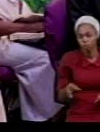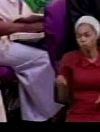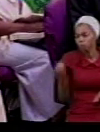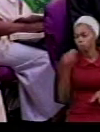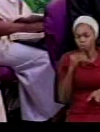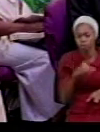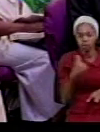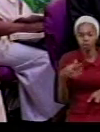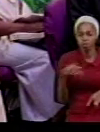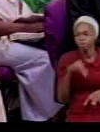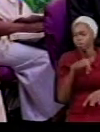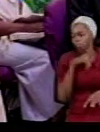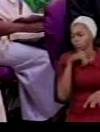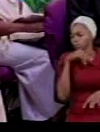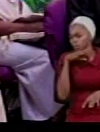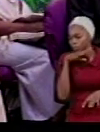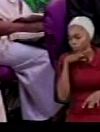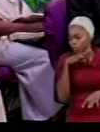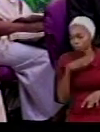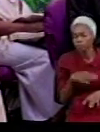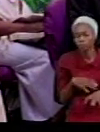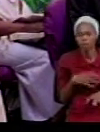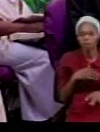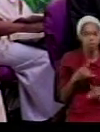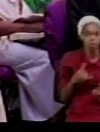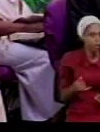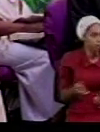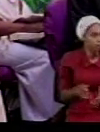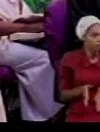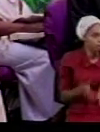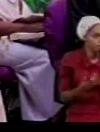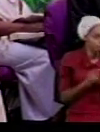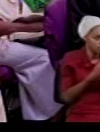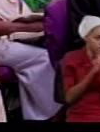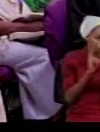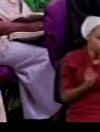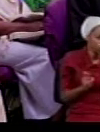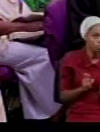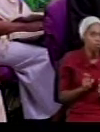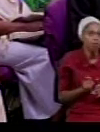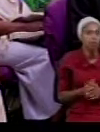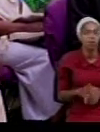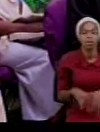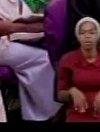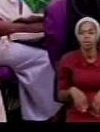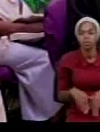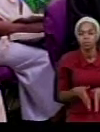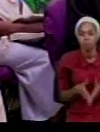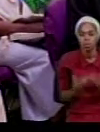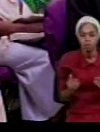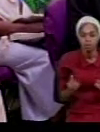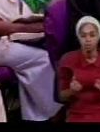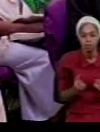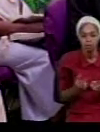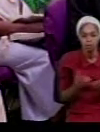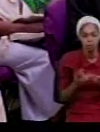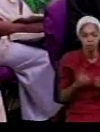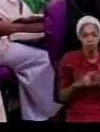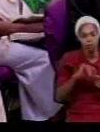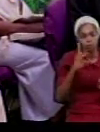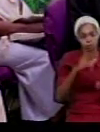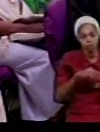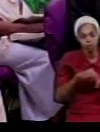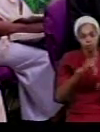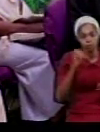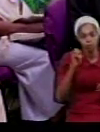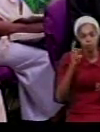unclean. Sir, my question is here is that because of time, I wanted to read Jeremiah chapter 35,